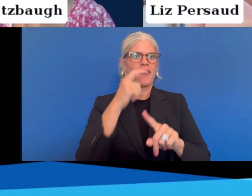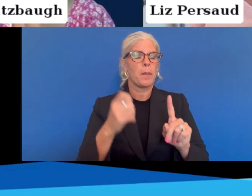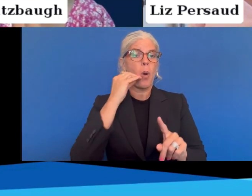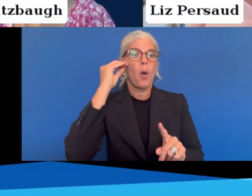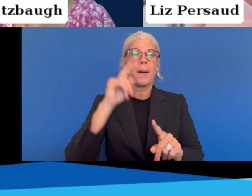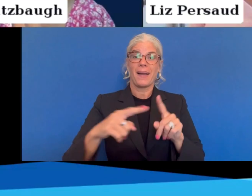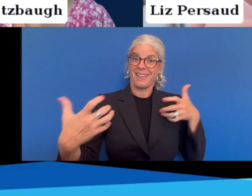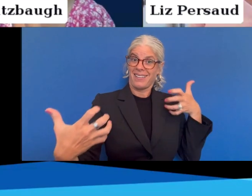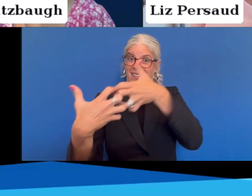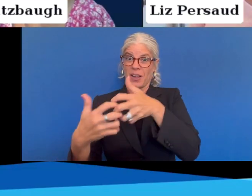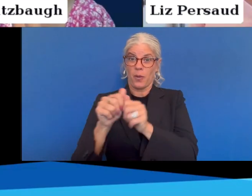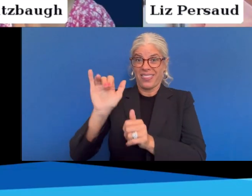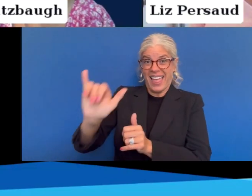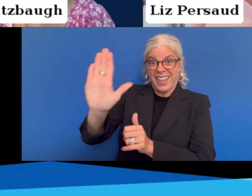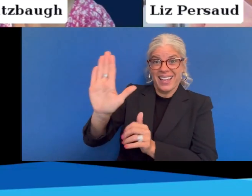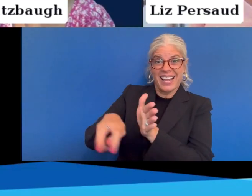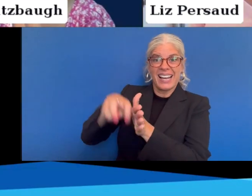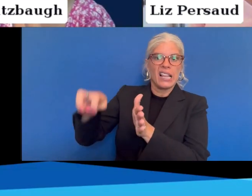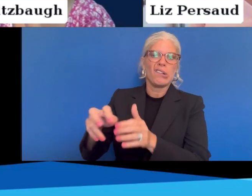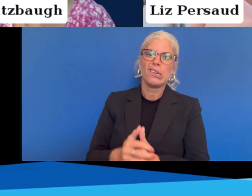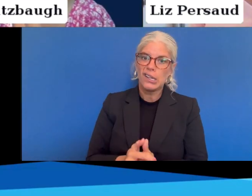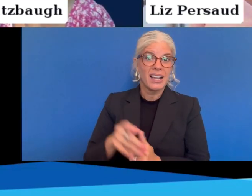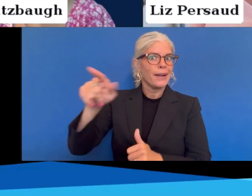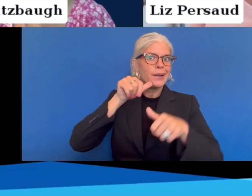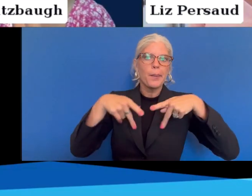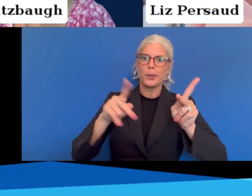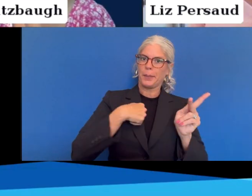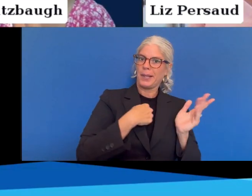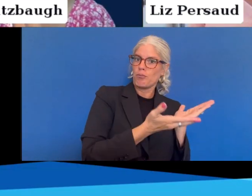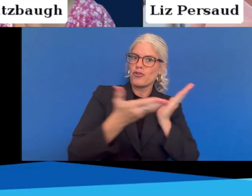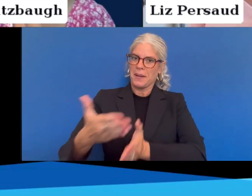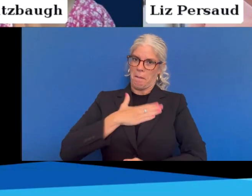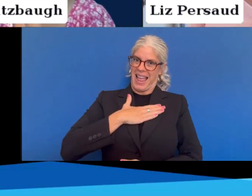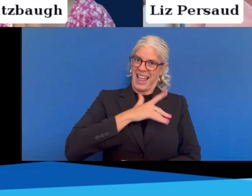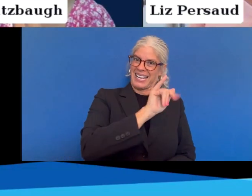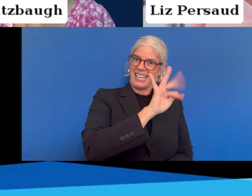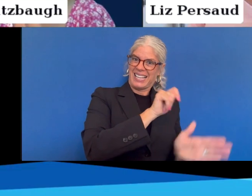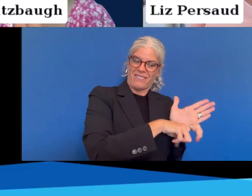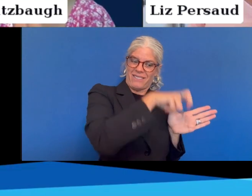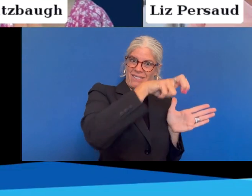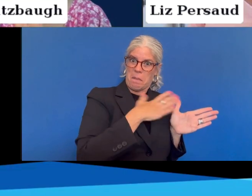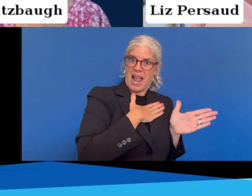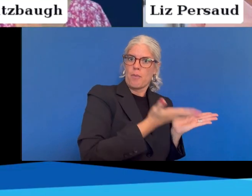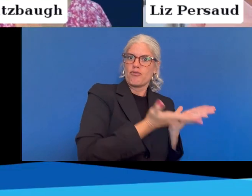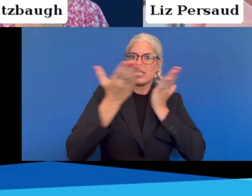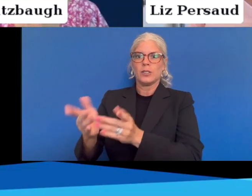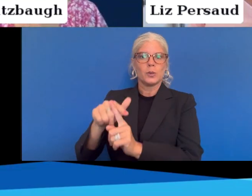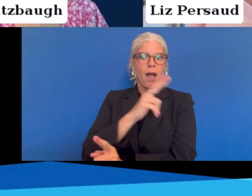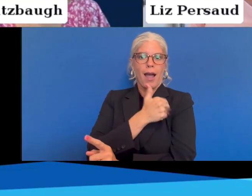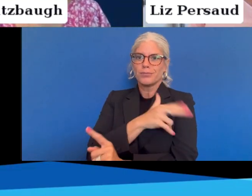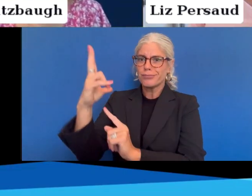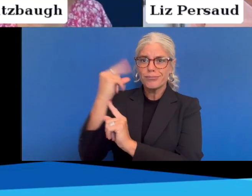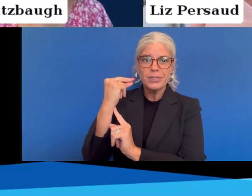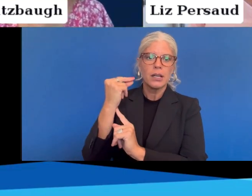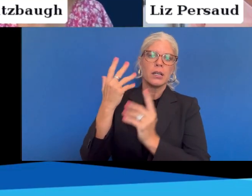lift into the hospital. So my husband picked me up every single day, would scoop me up, put me